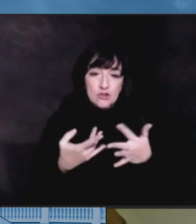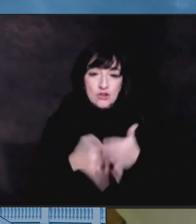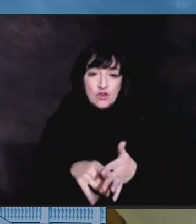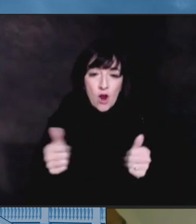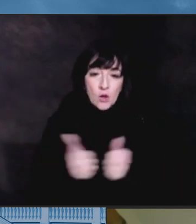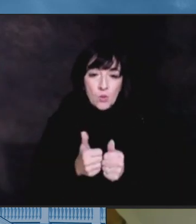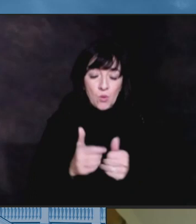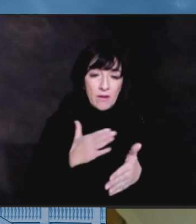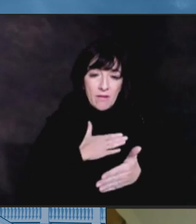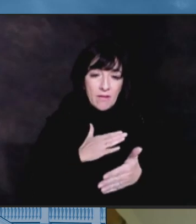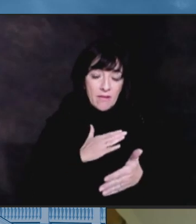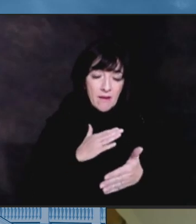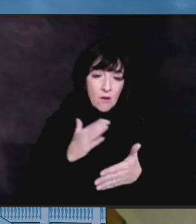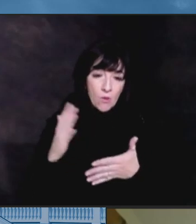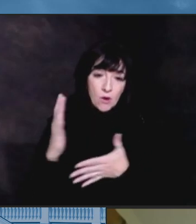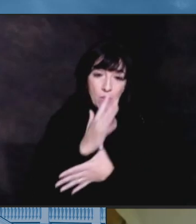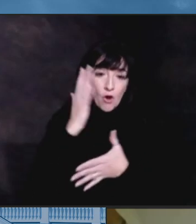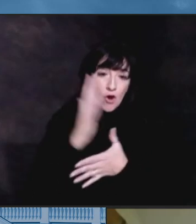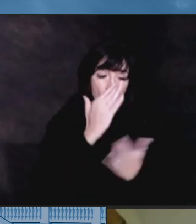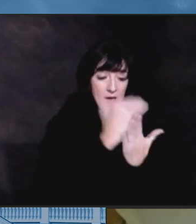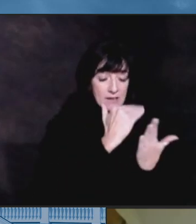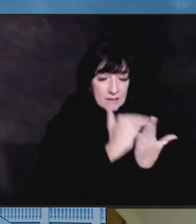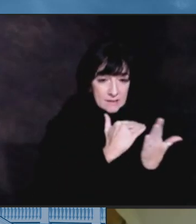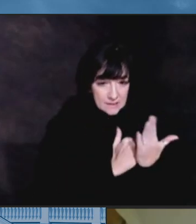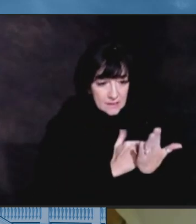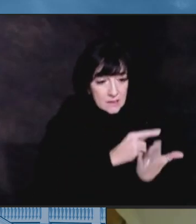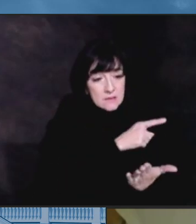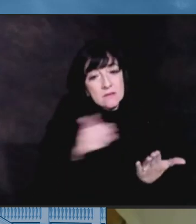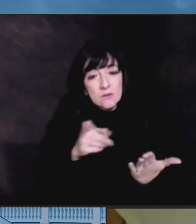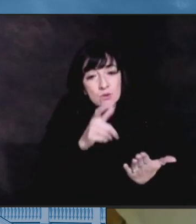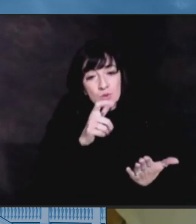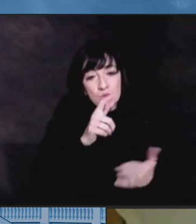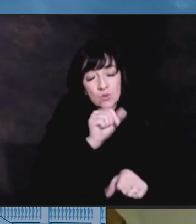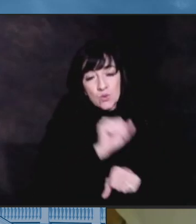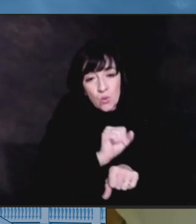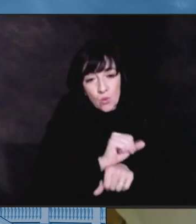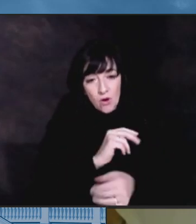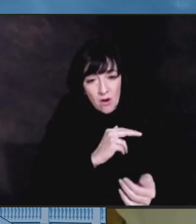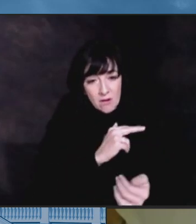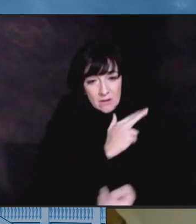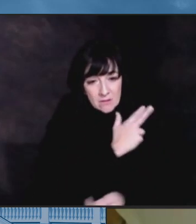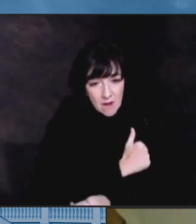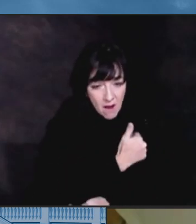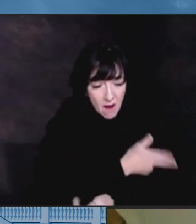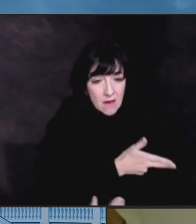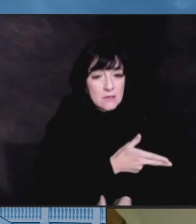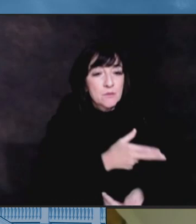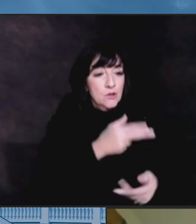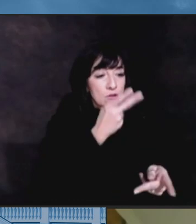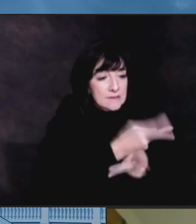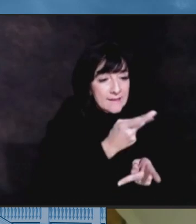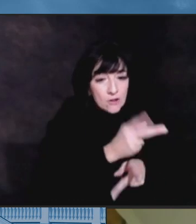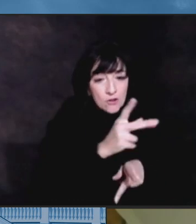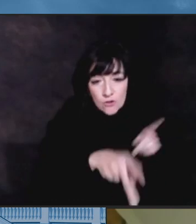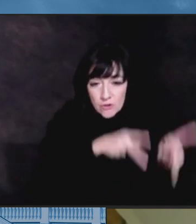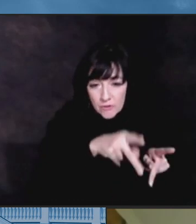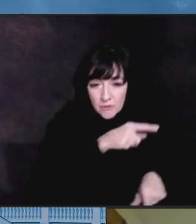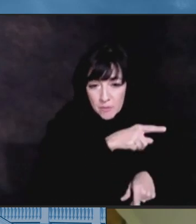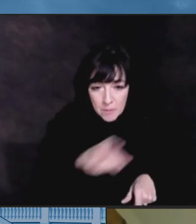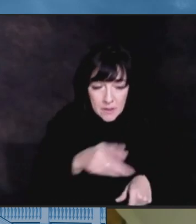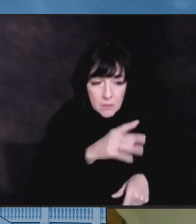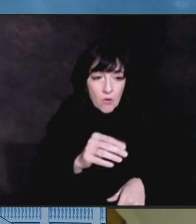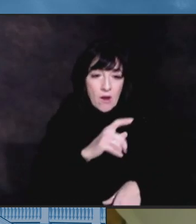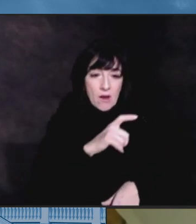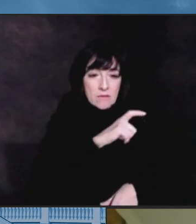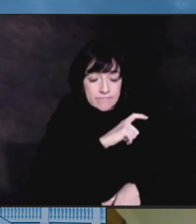healthcare providers and first responders and educators and everybody that's doing that essential work across our economy.